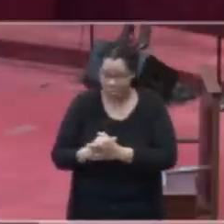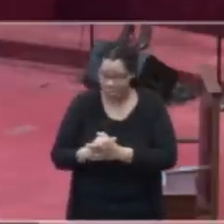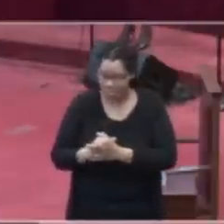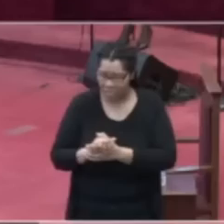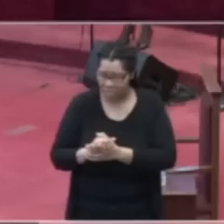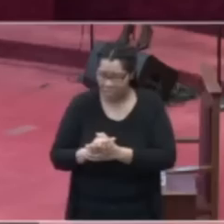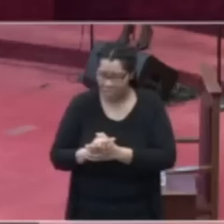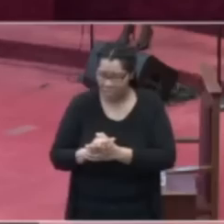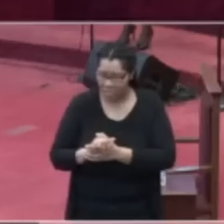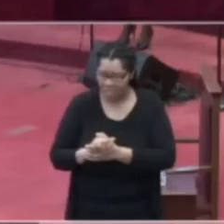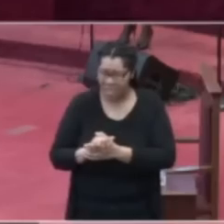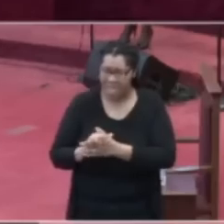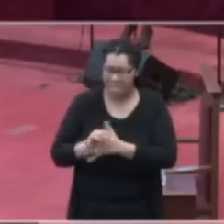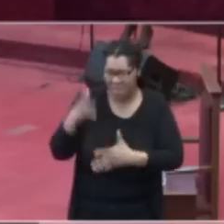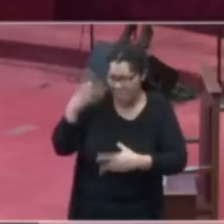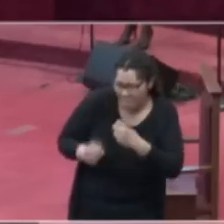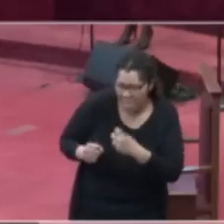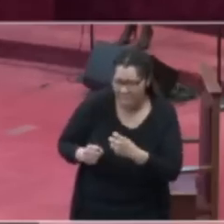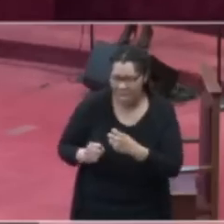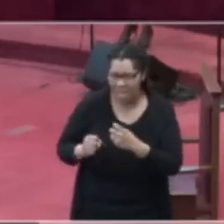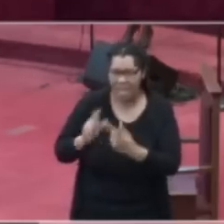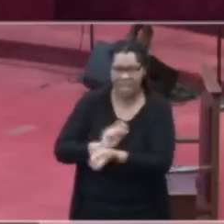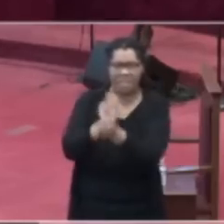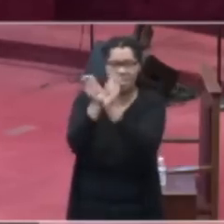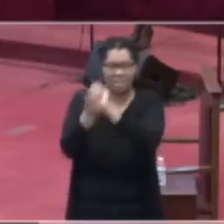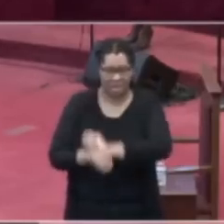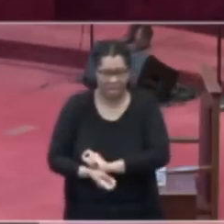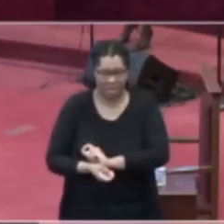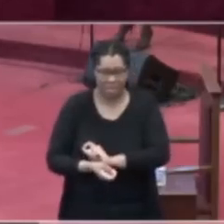and turn them around until they're seated,